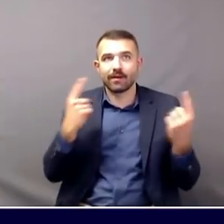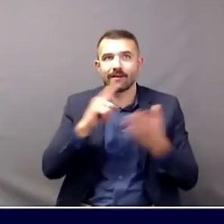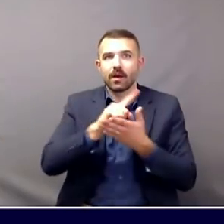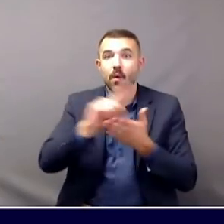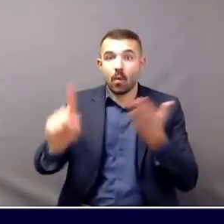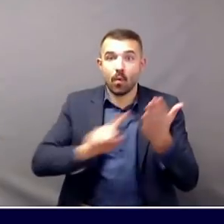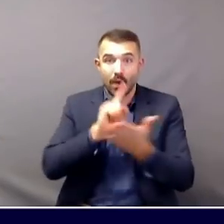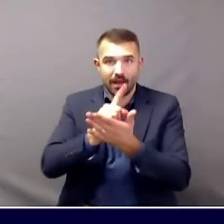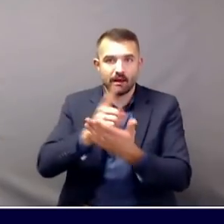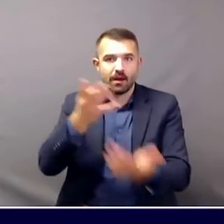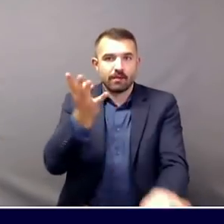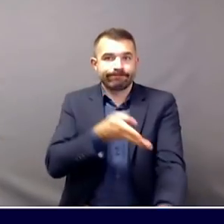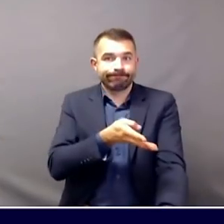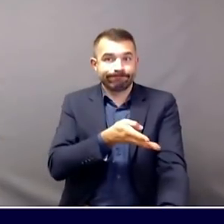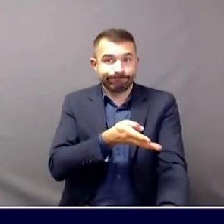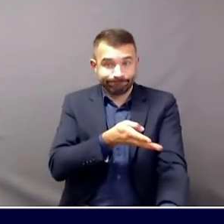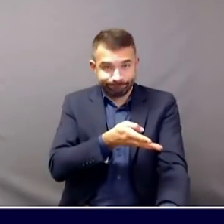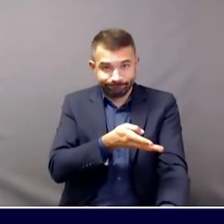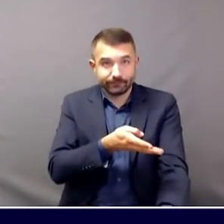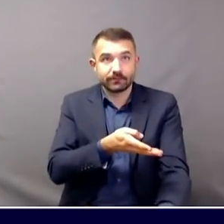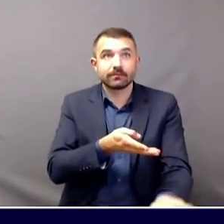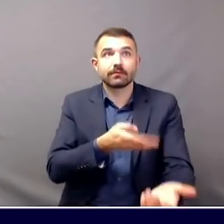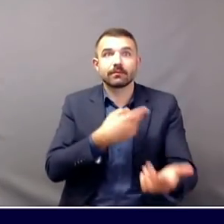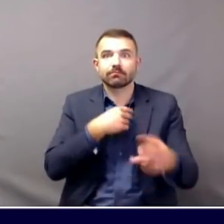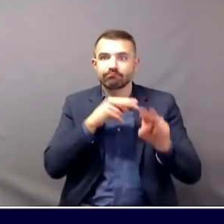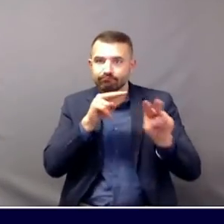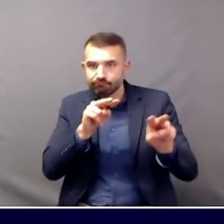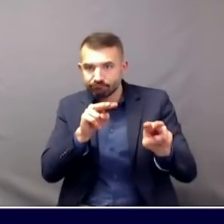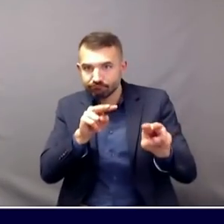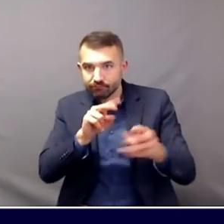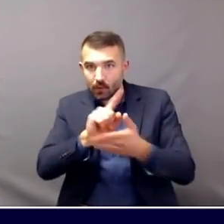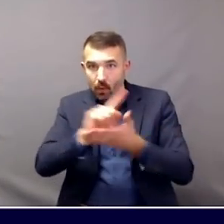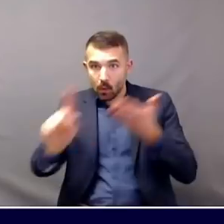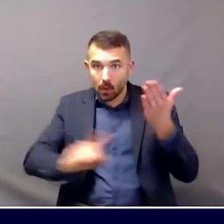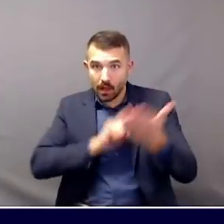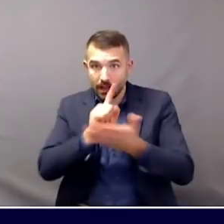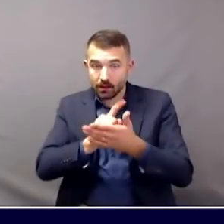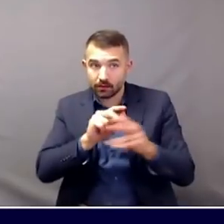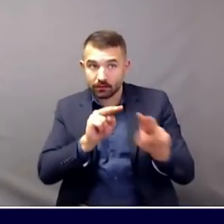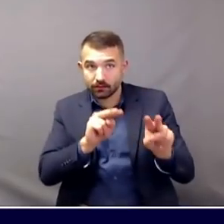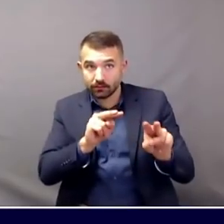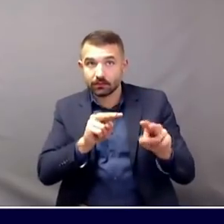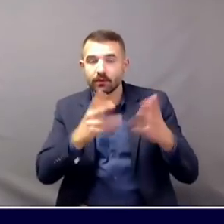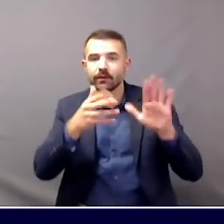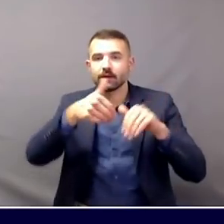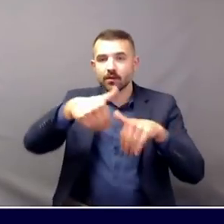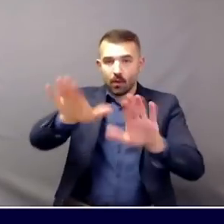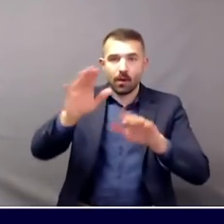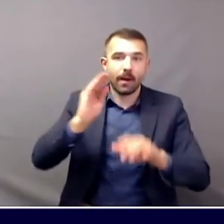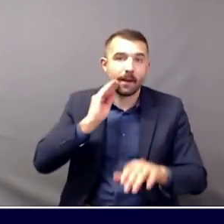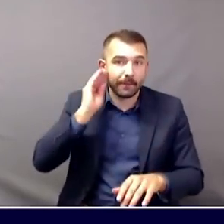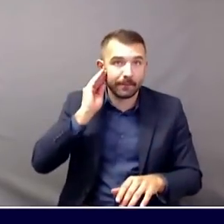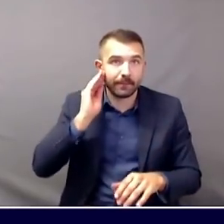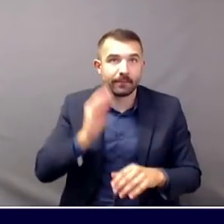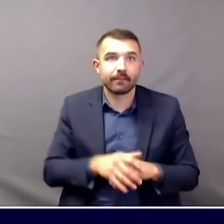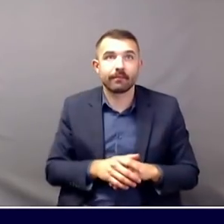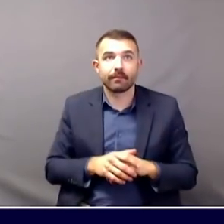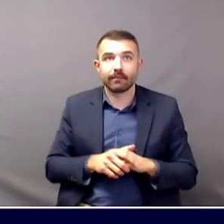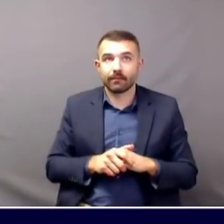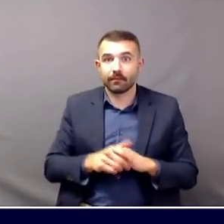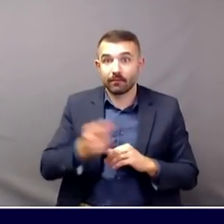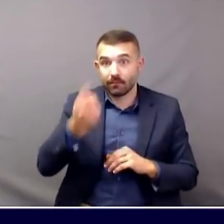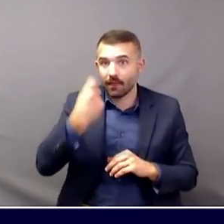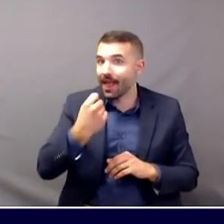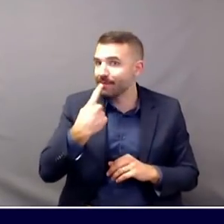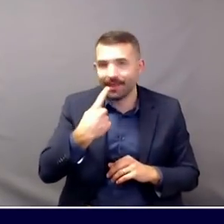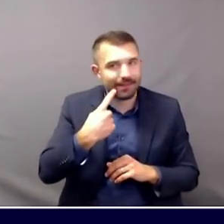is recommended to be monitored for an hour just to make sure they're doing okay. So it's not a pill, it's an infusion that takes about 1 hour. Okay, and you were saying